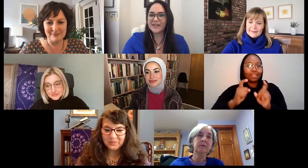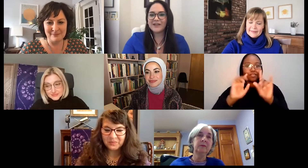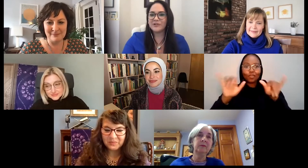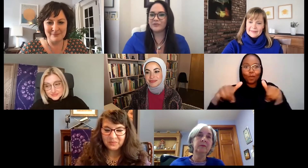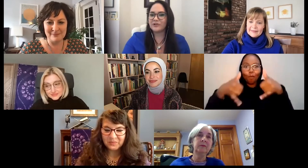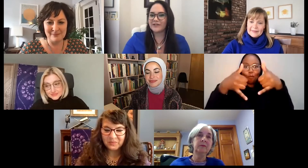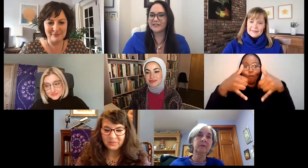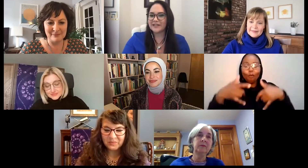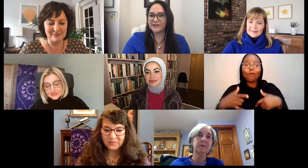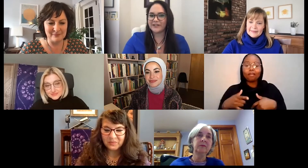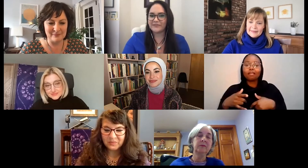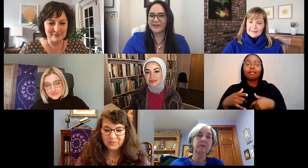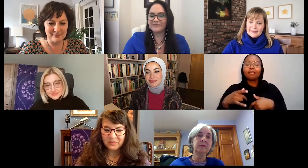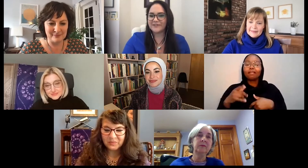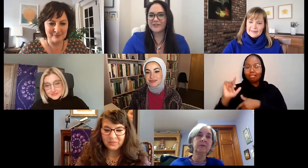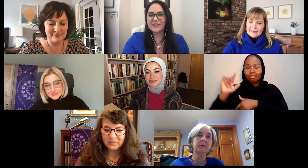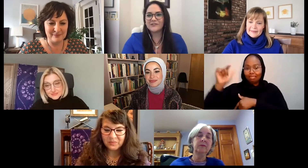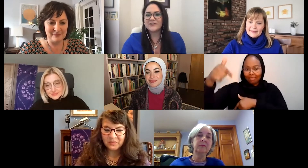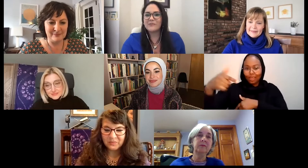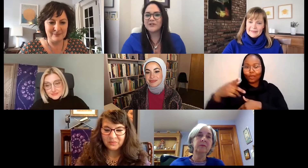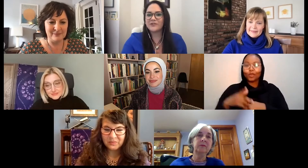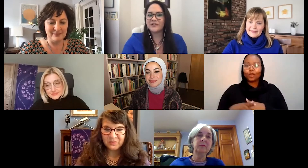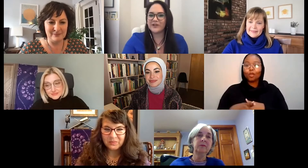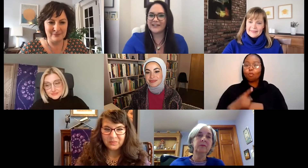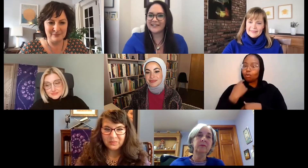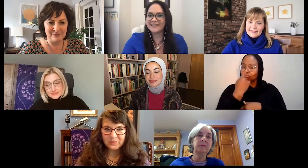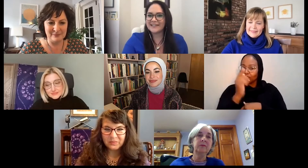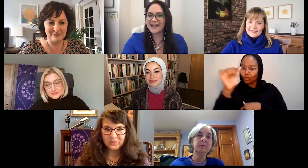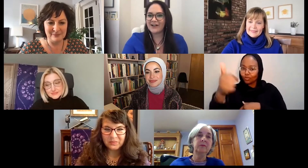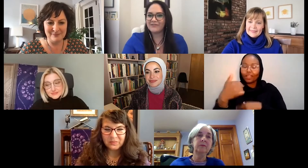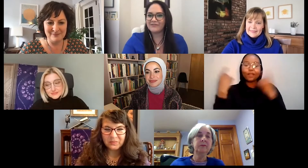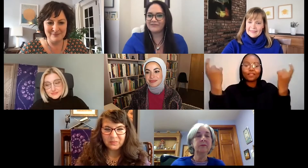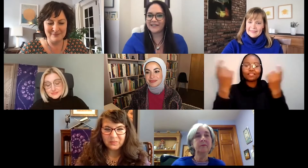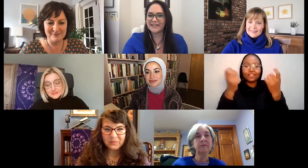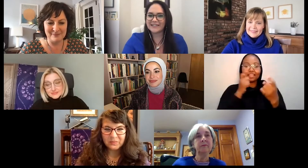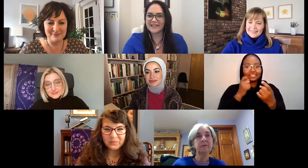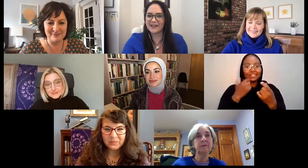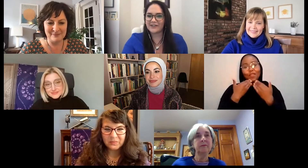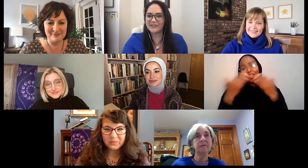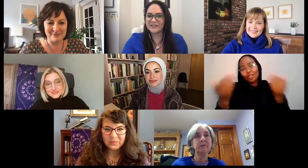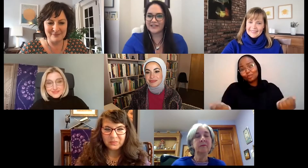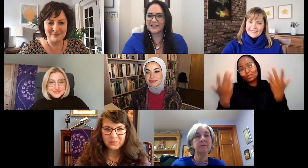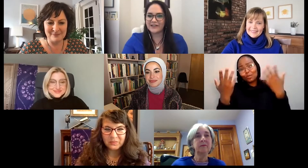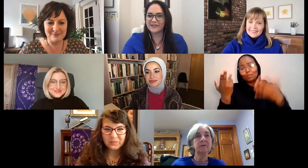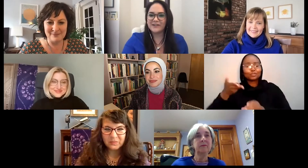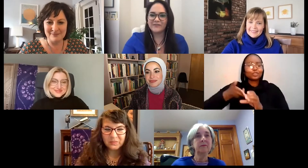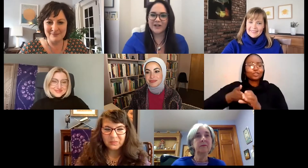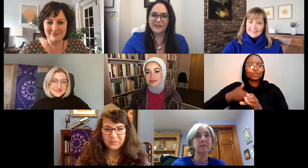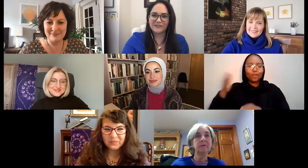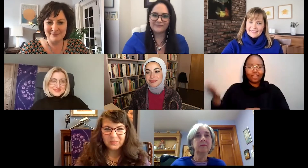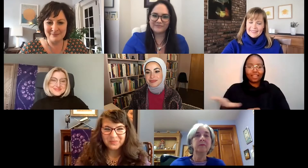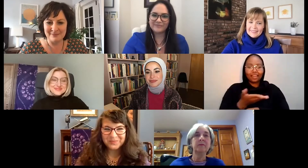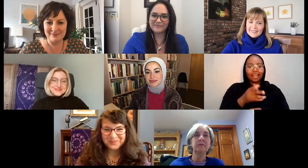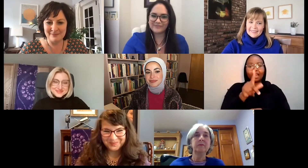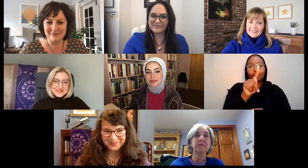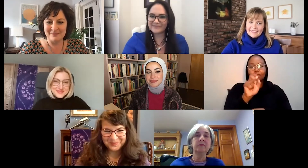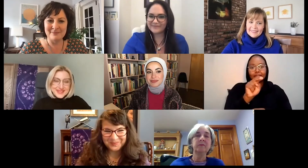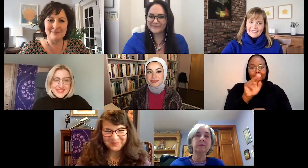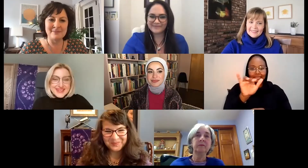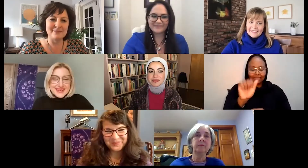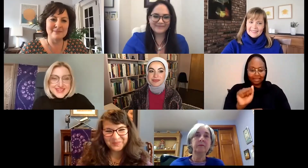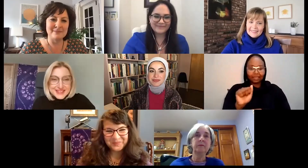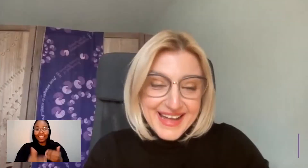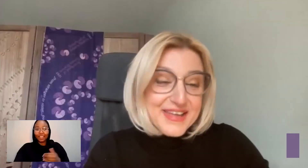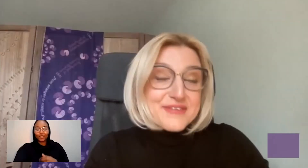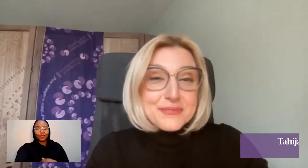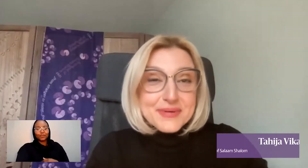screening, which we'll announce later in the event. So thank you so much for joining us. And now I'd like to hand off to Tahia Vicalo. Thank